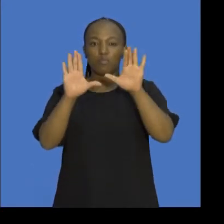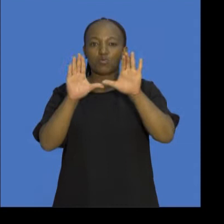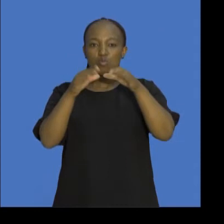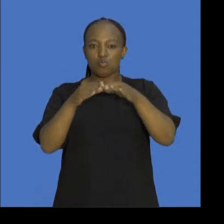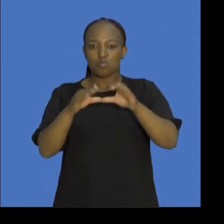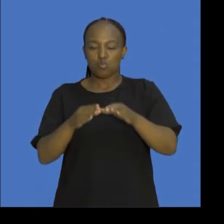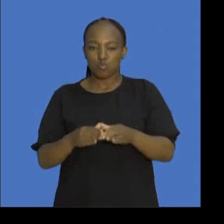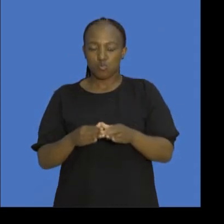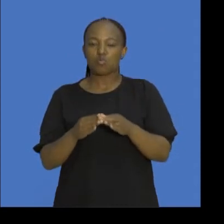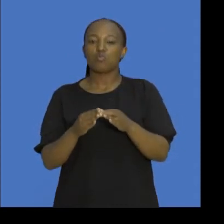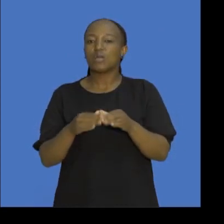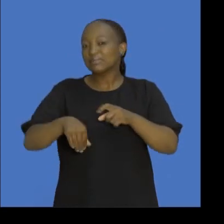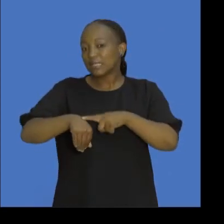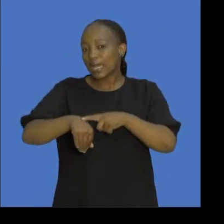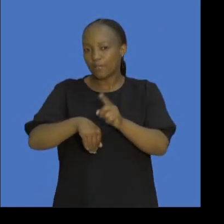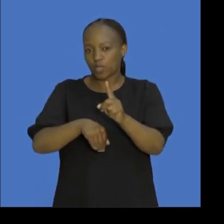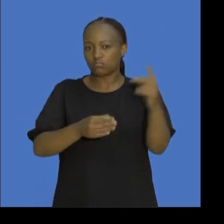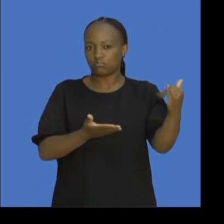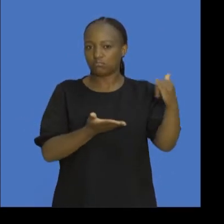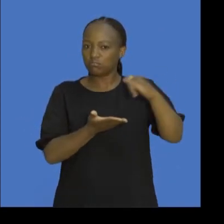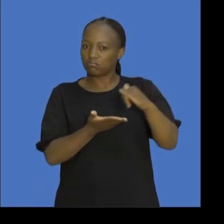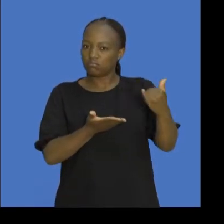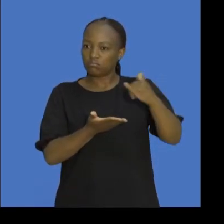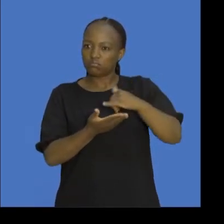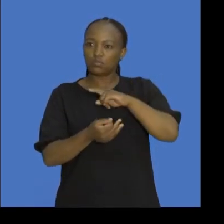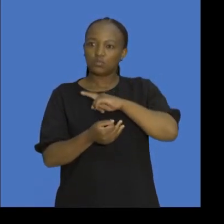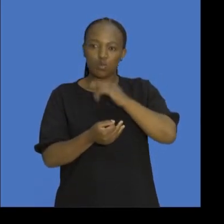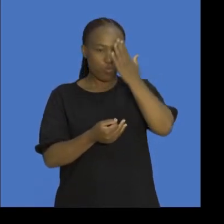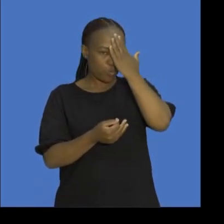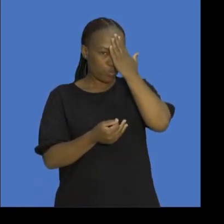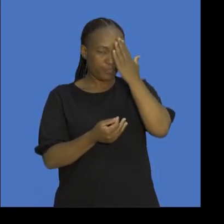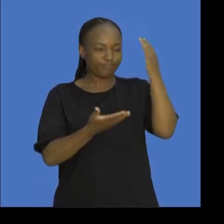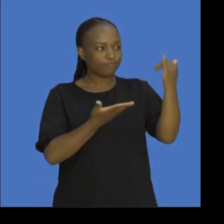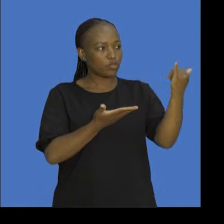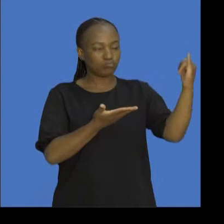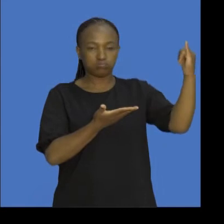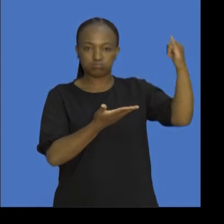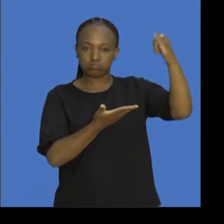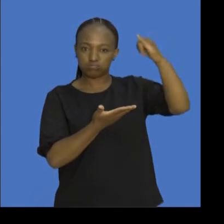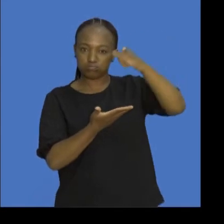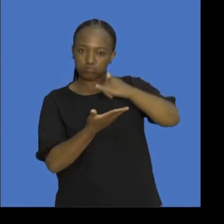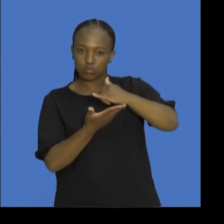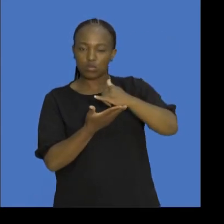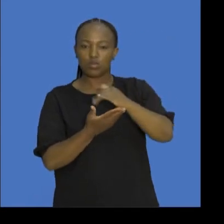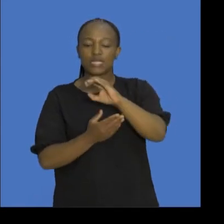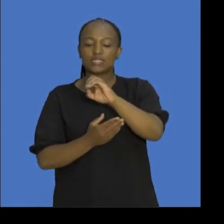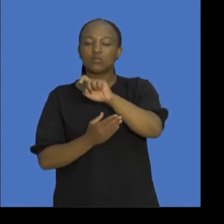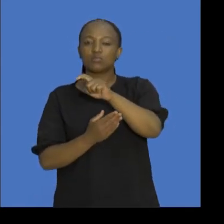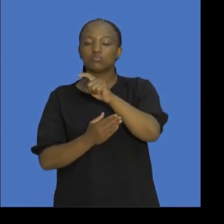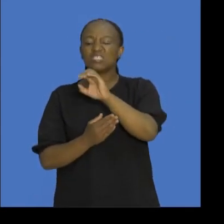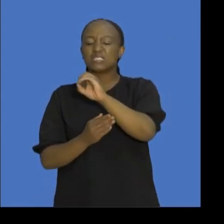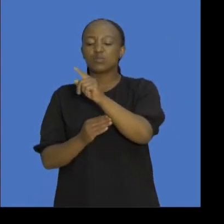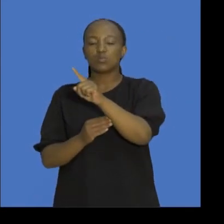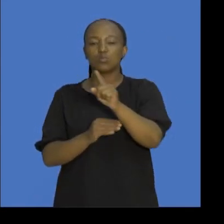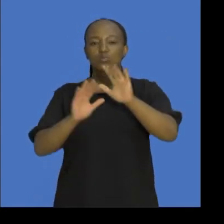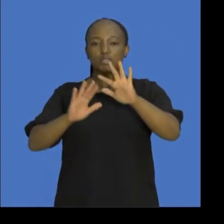below. So what we know is that planes that arrived late by 0 to 10 minutes,